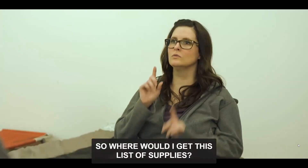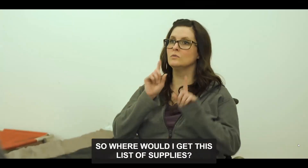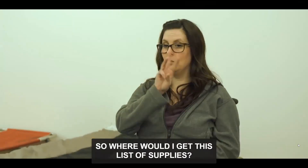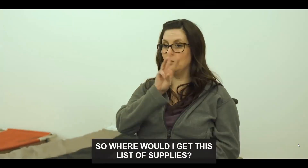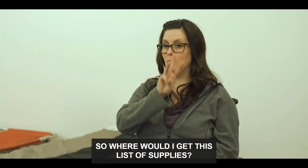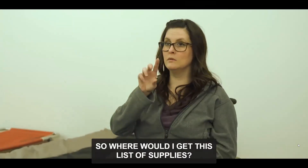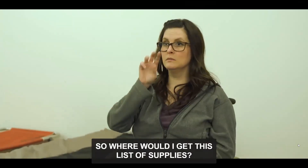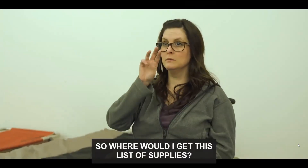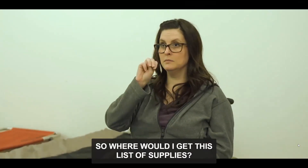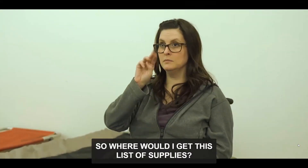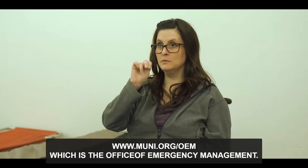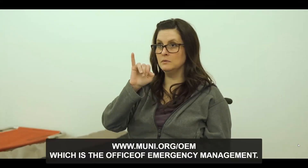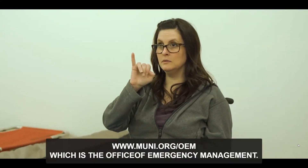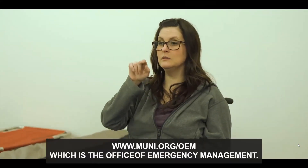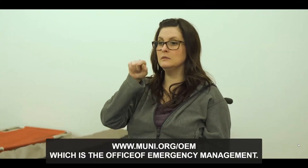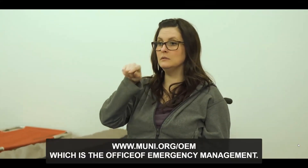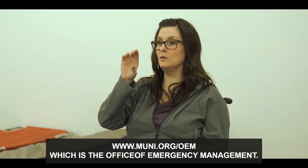Go to